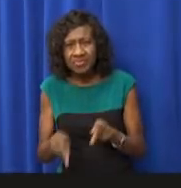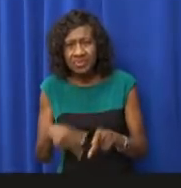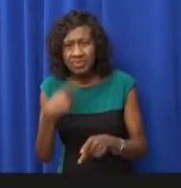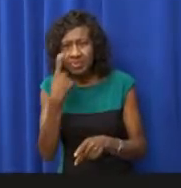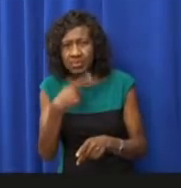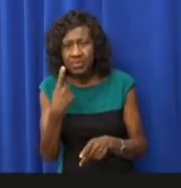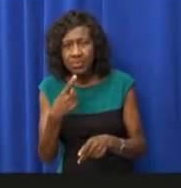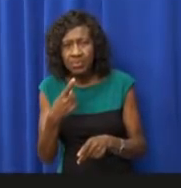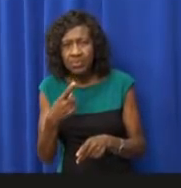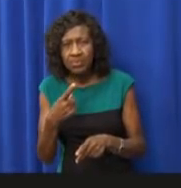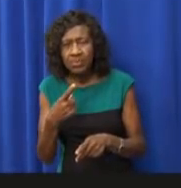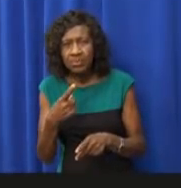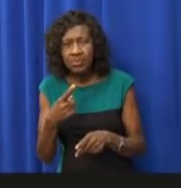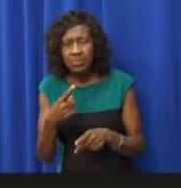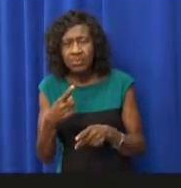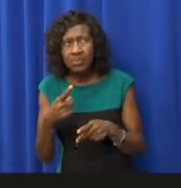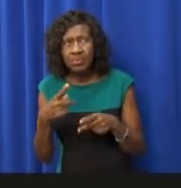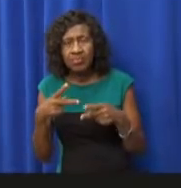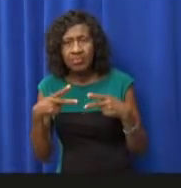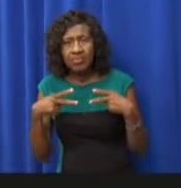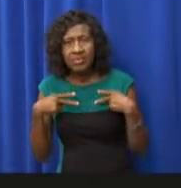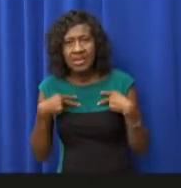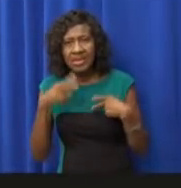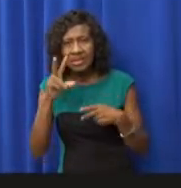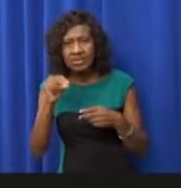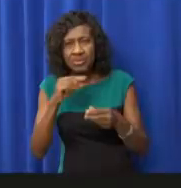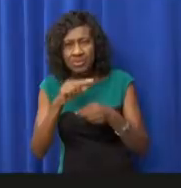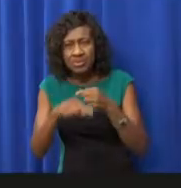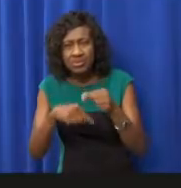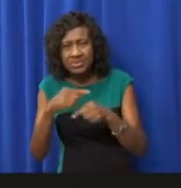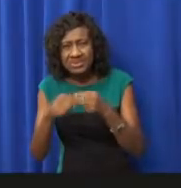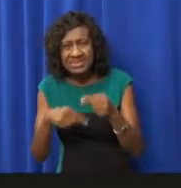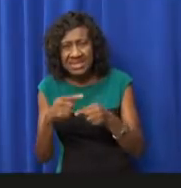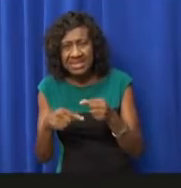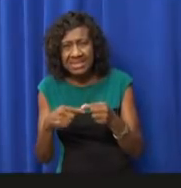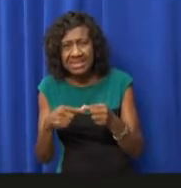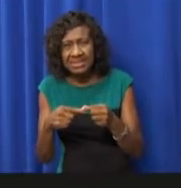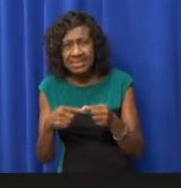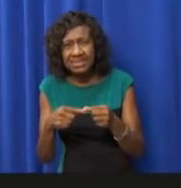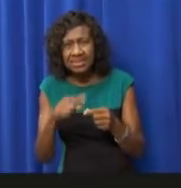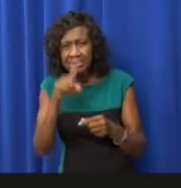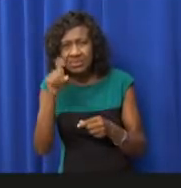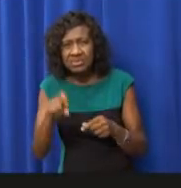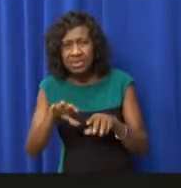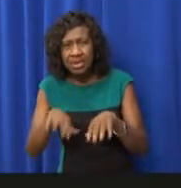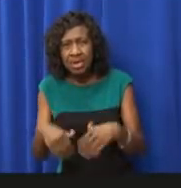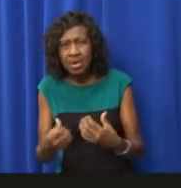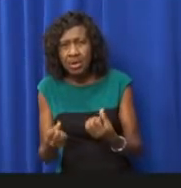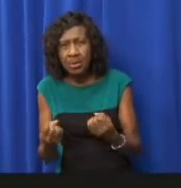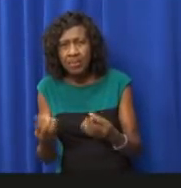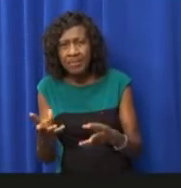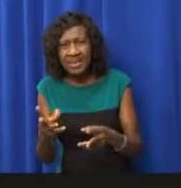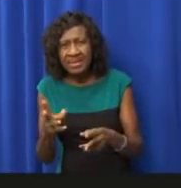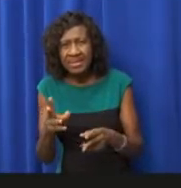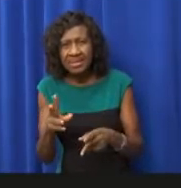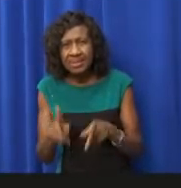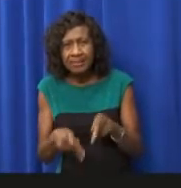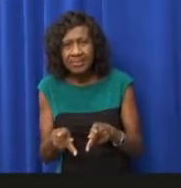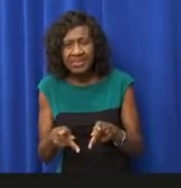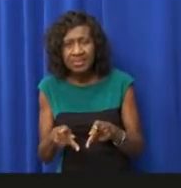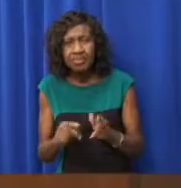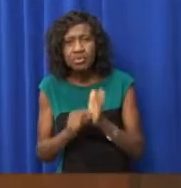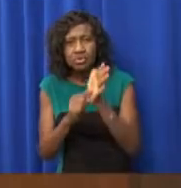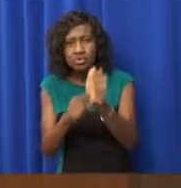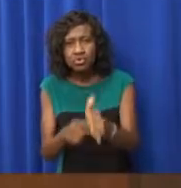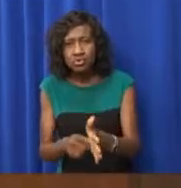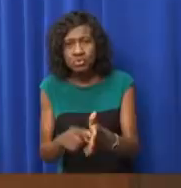symptomatic at any of the 160 odd that tested positive? How many of those were at any time symptomatic? We